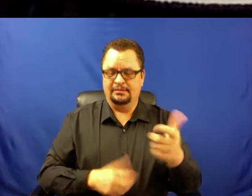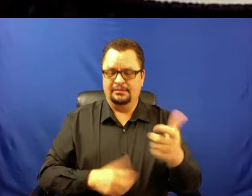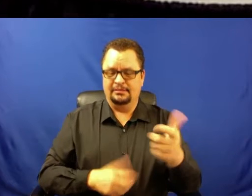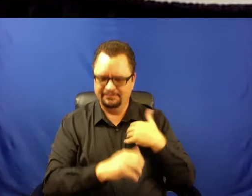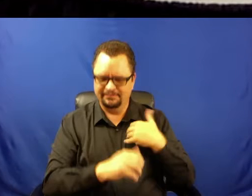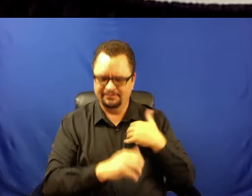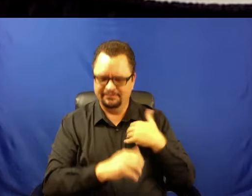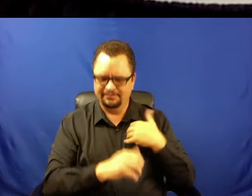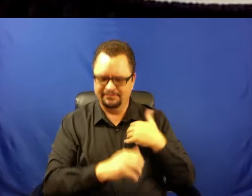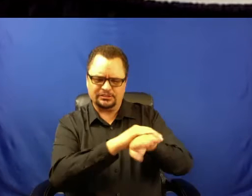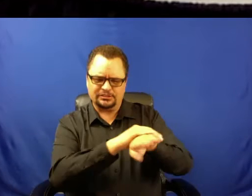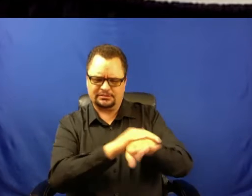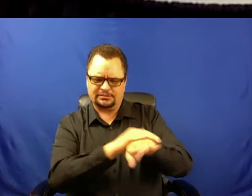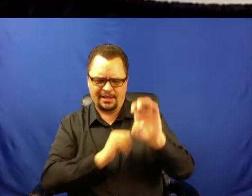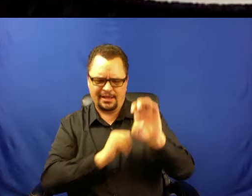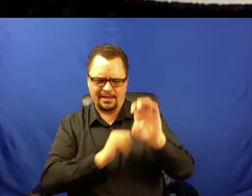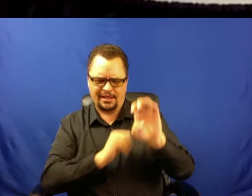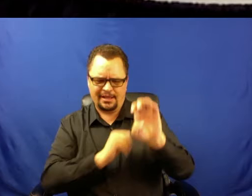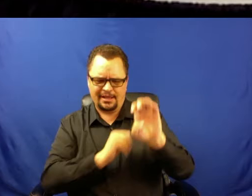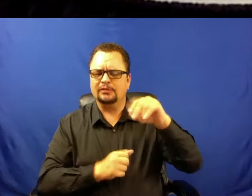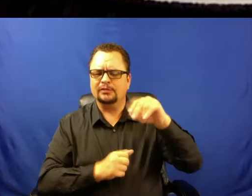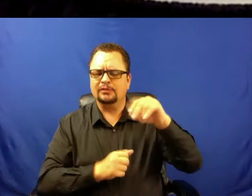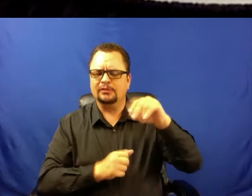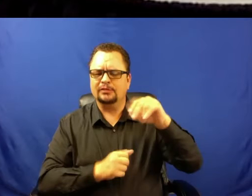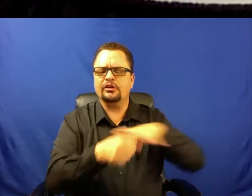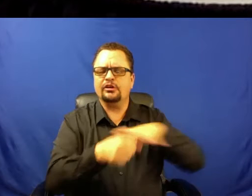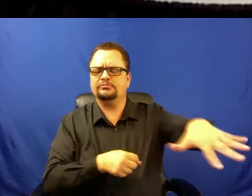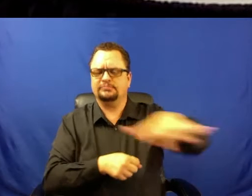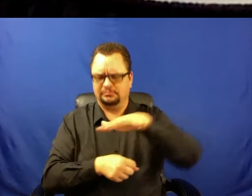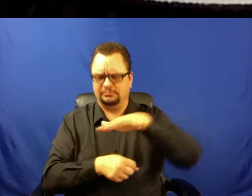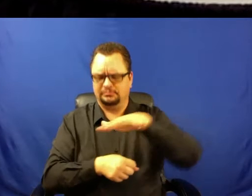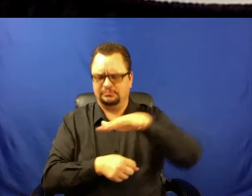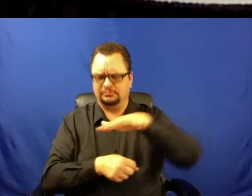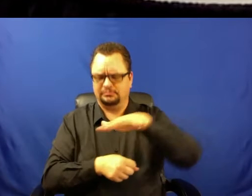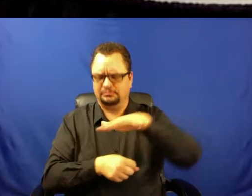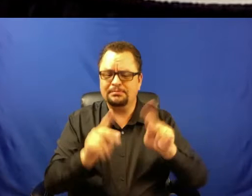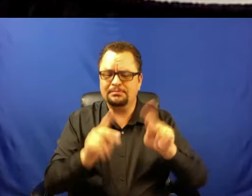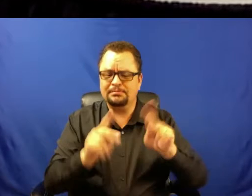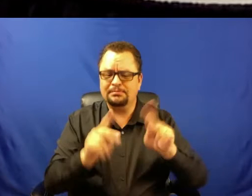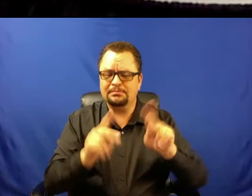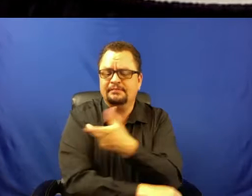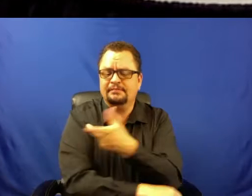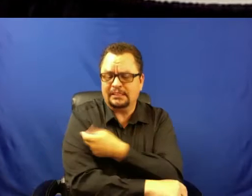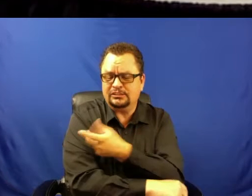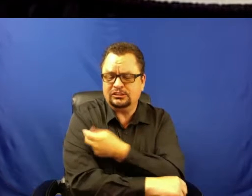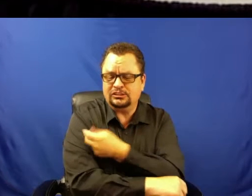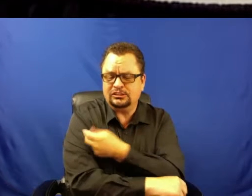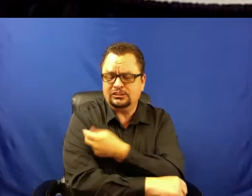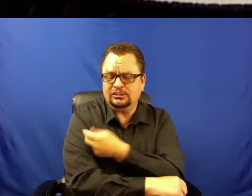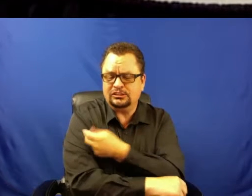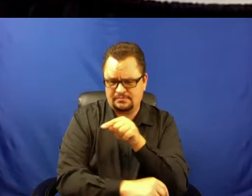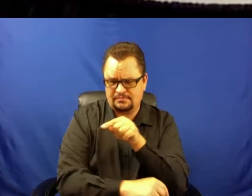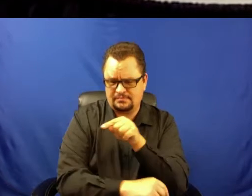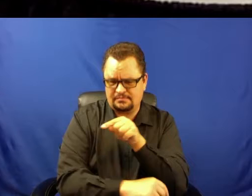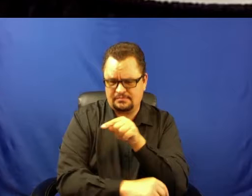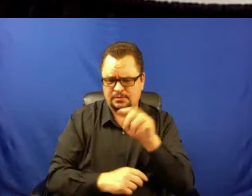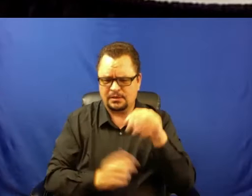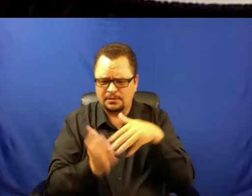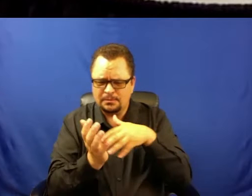the ones that are immune compromised or having barriers or older and really might not be able